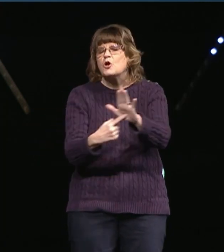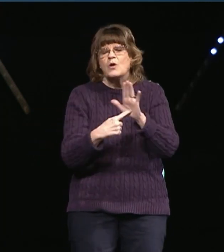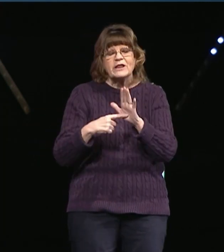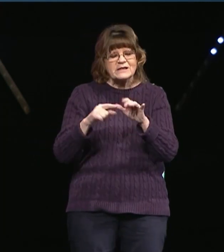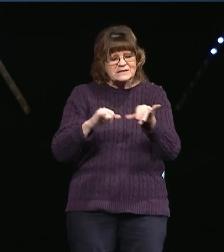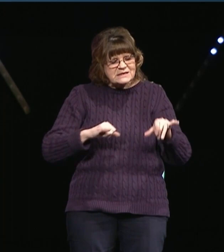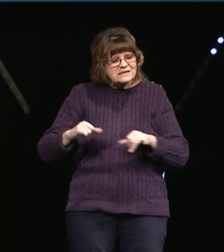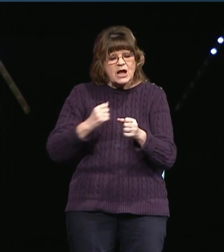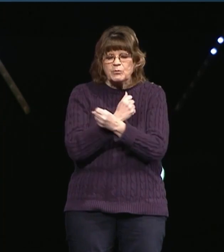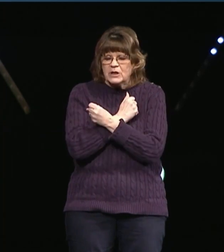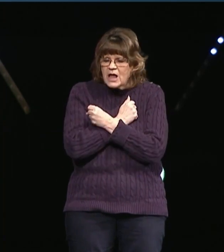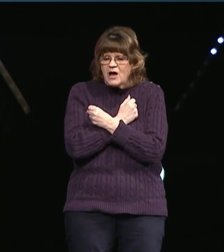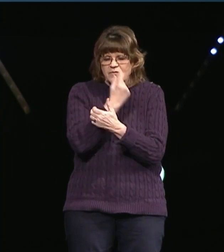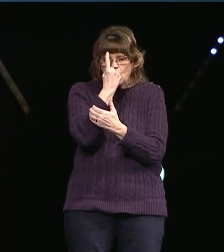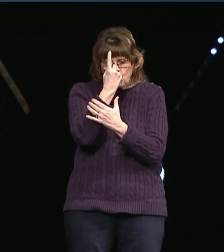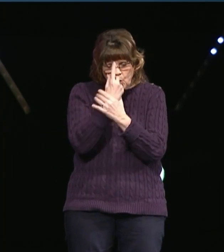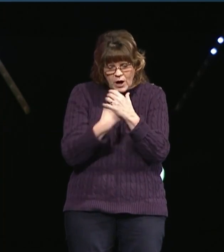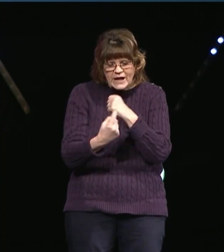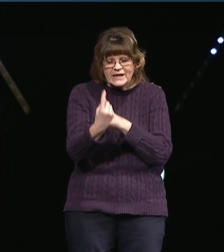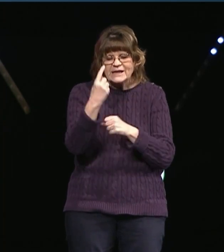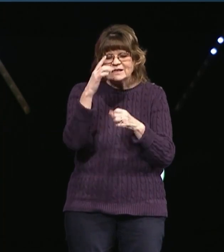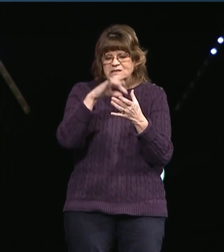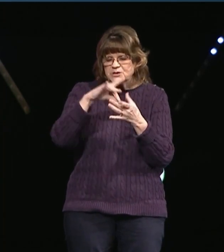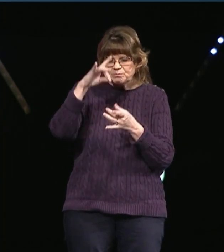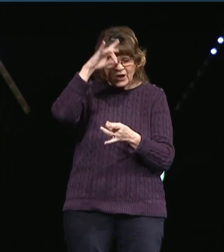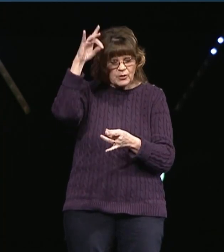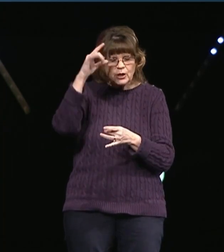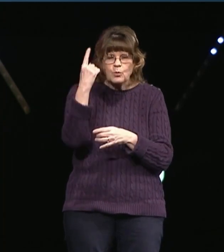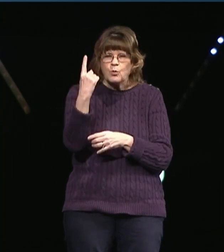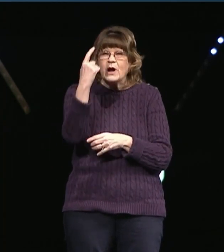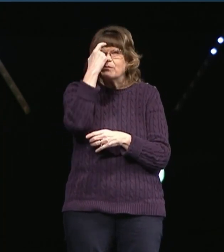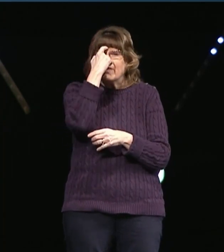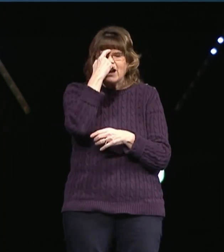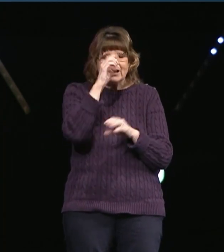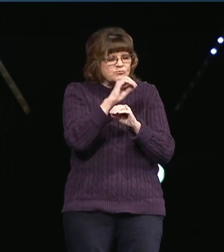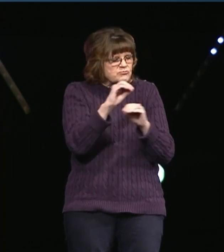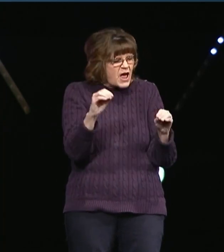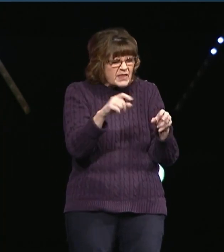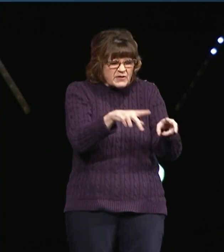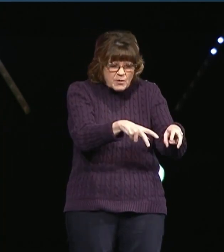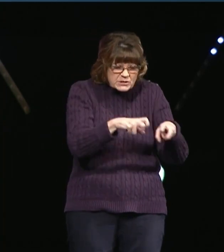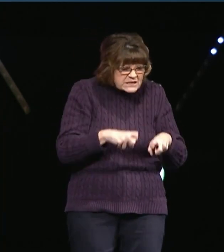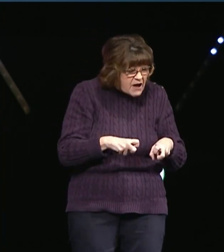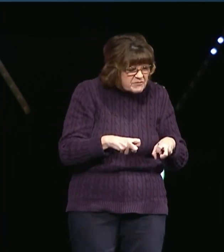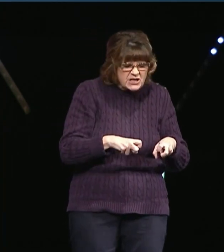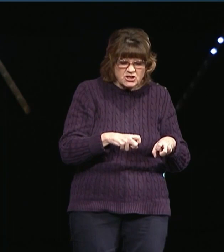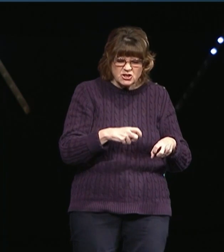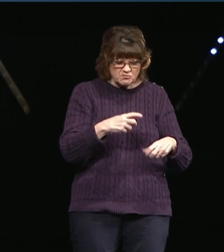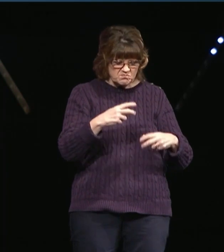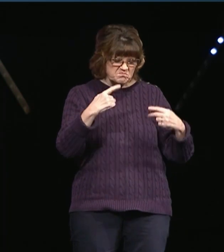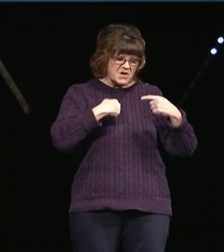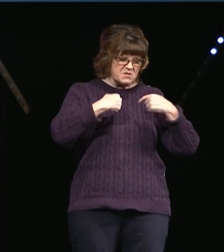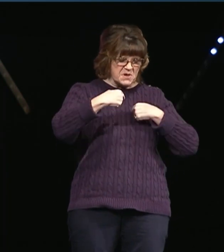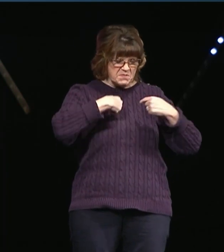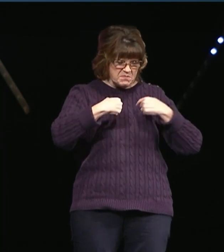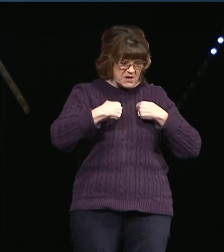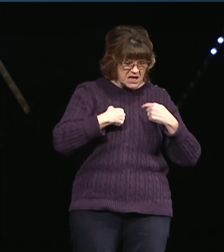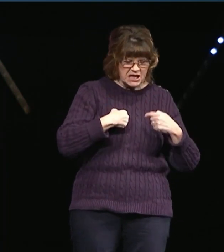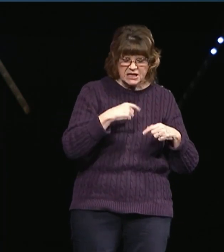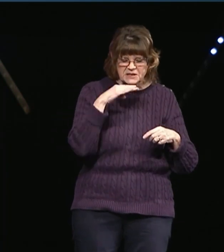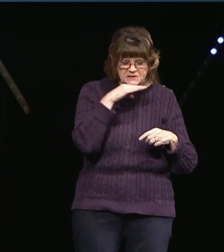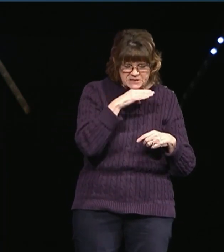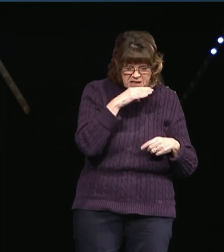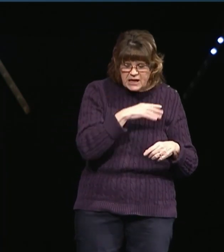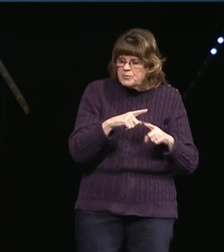one in spirit and of one mind. Do nothing out of selfish ambition or vain conceit. Rather, in humility, value others